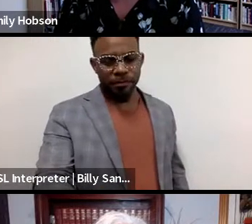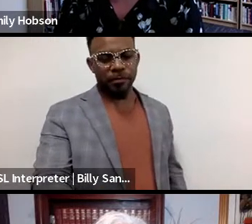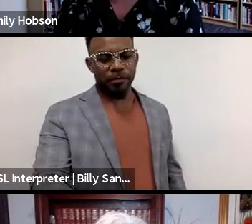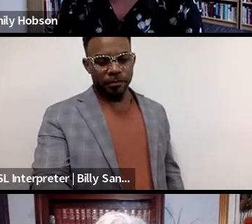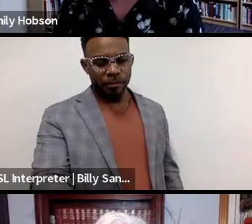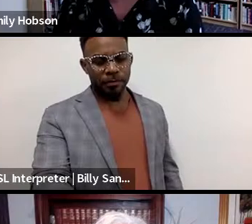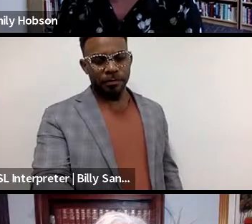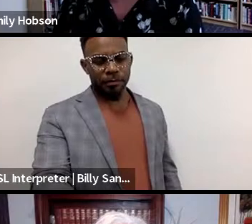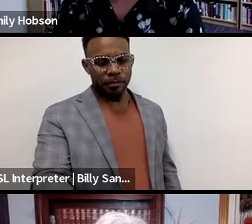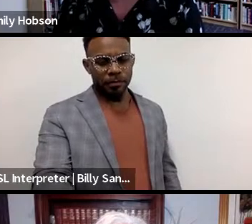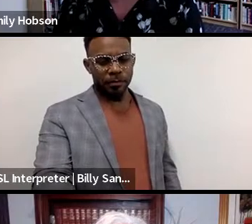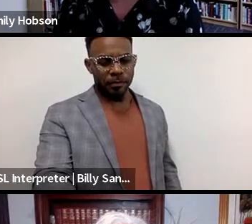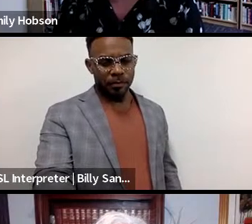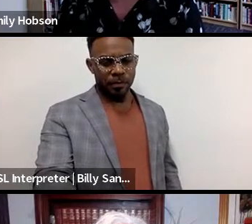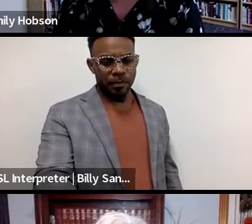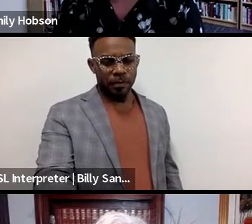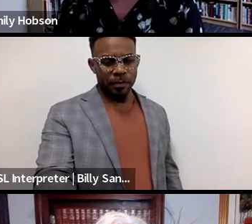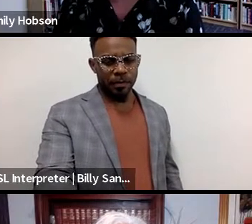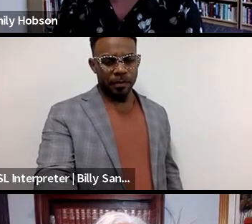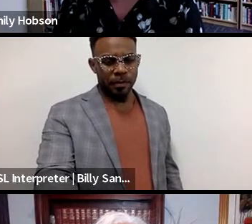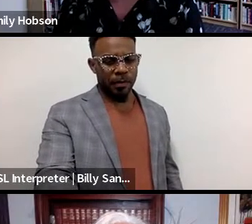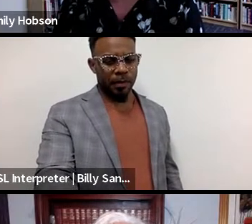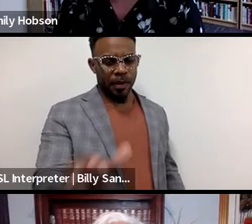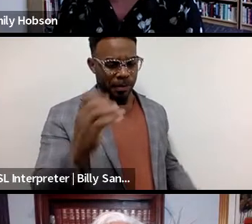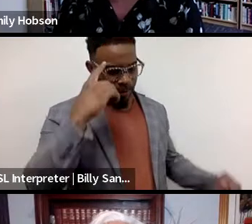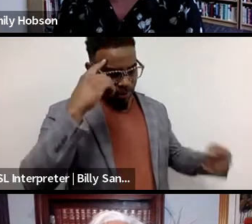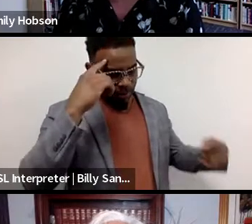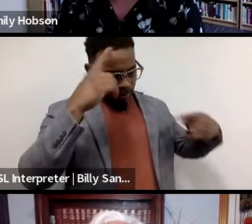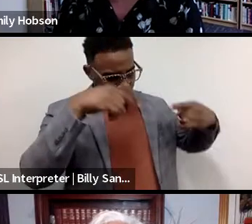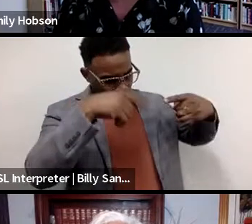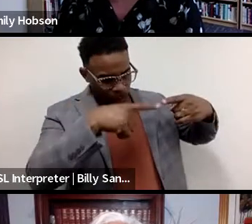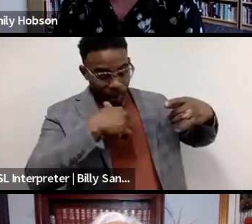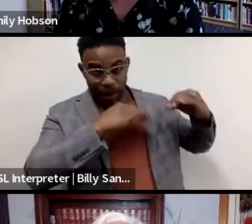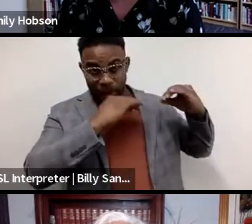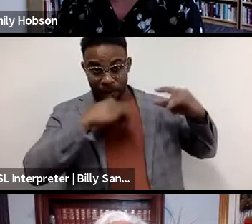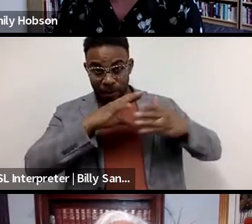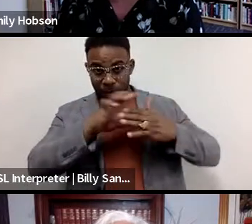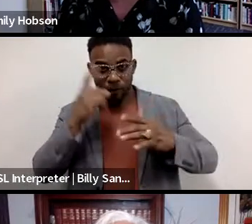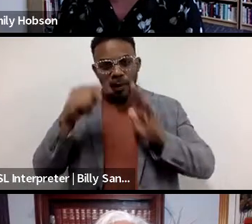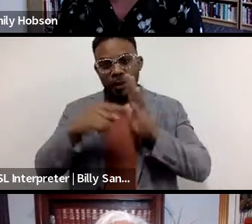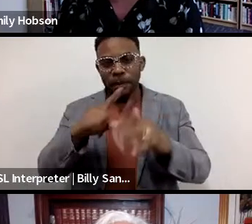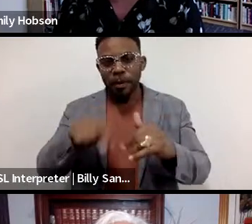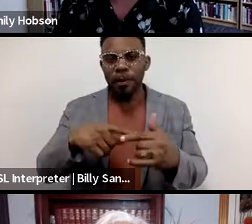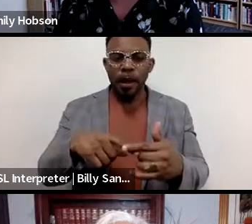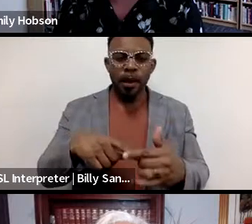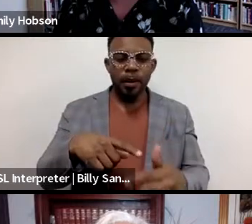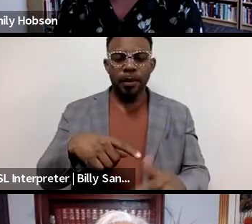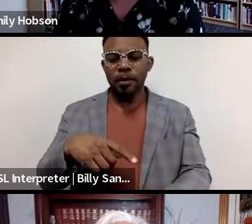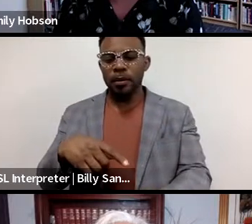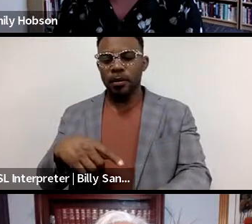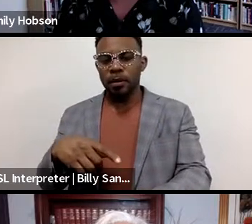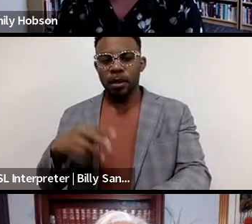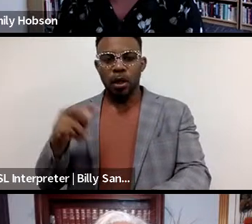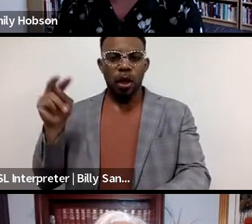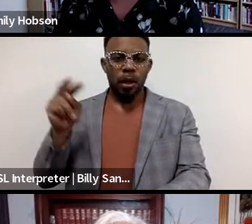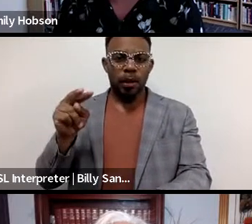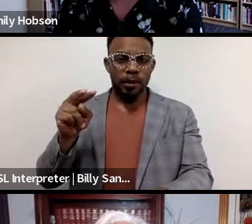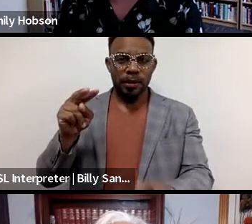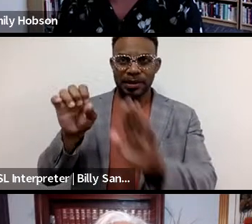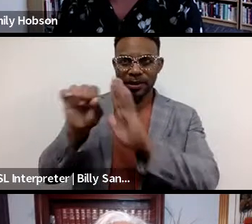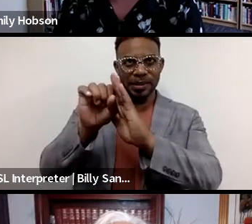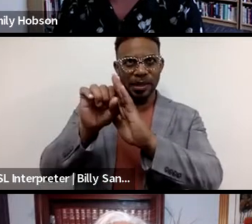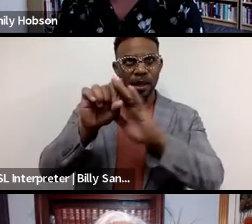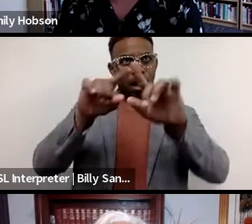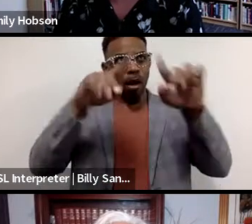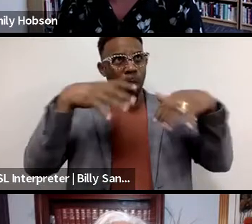Thank you. So many things are running through my mind. I always teach my students, for example, about just looking at the signs, the March